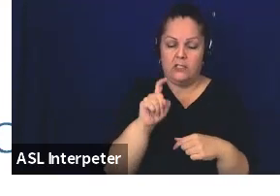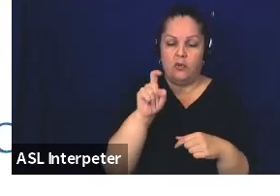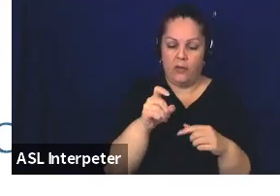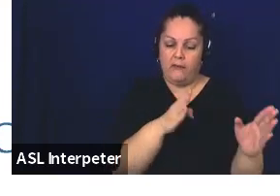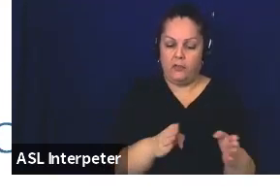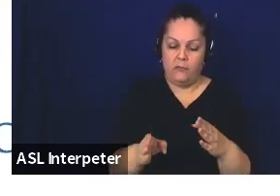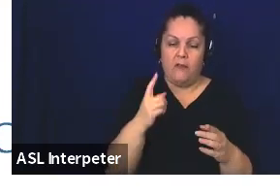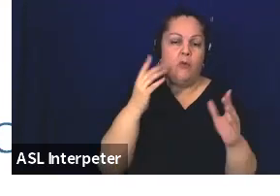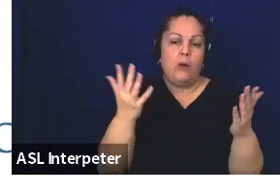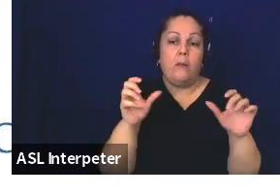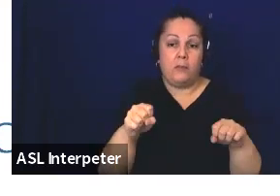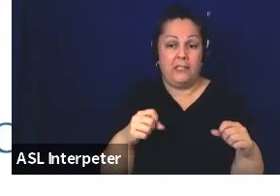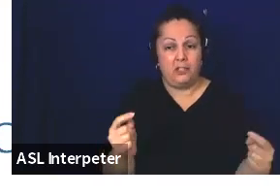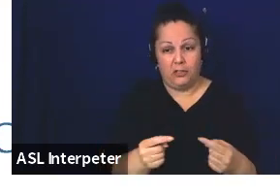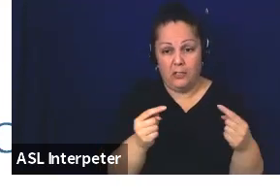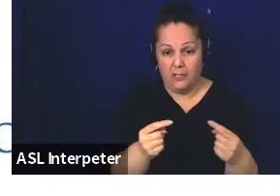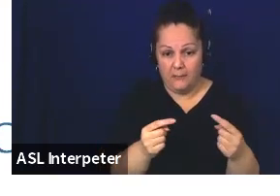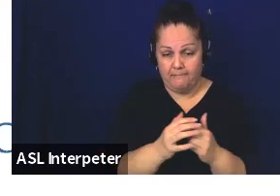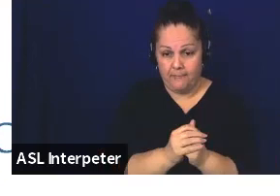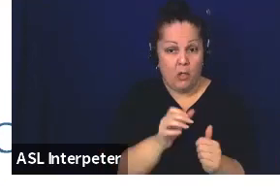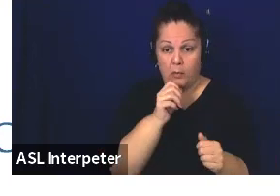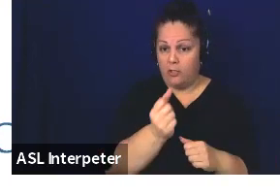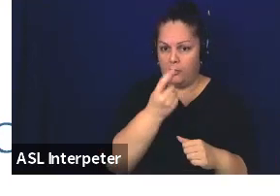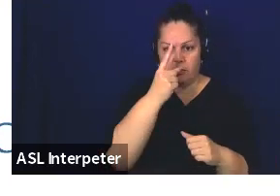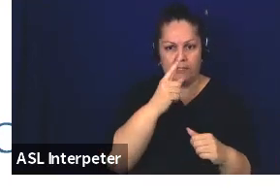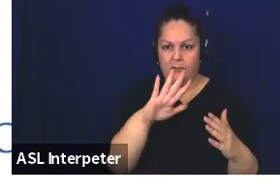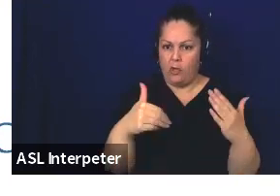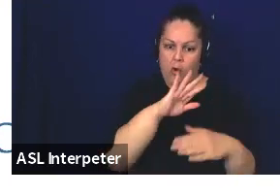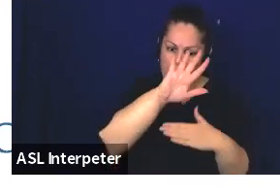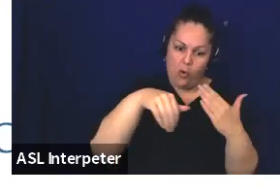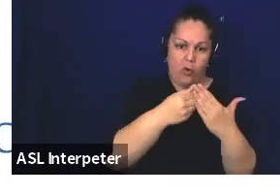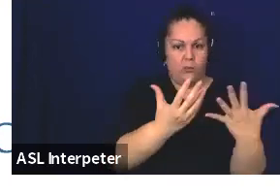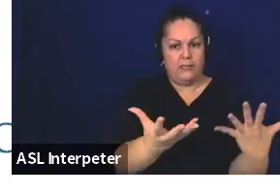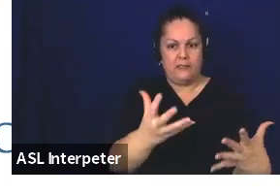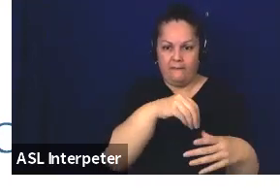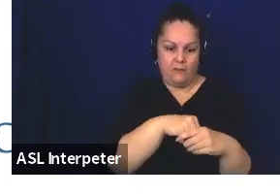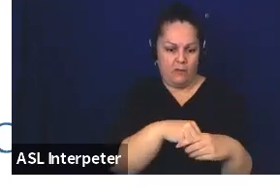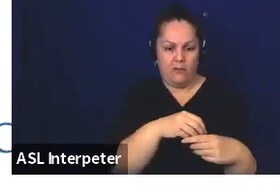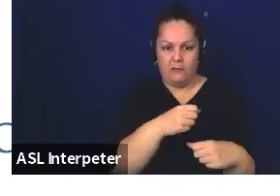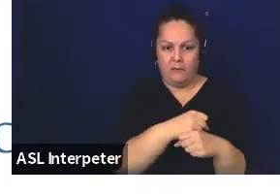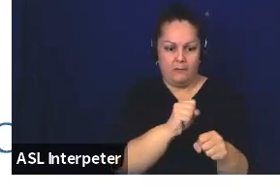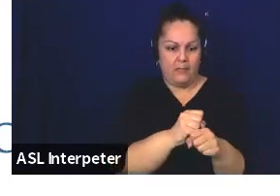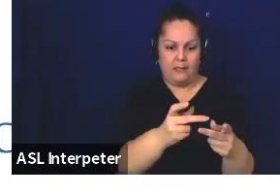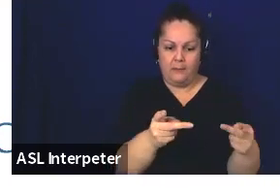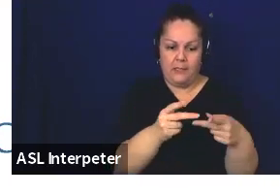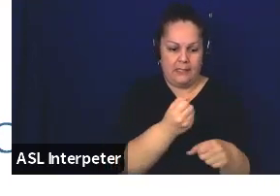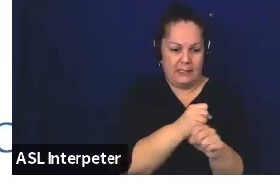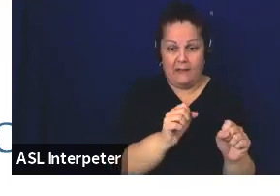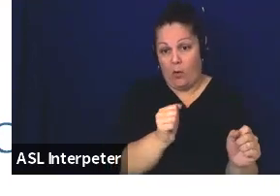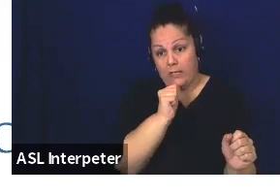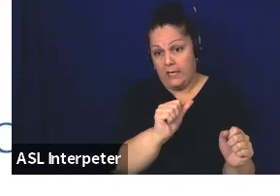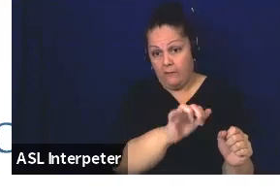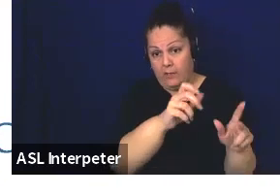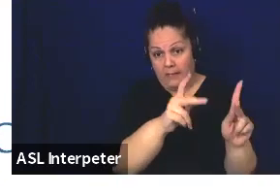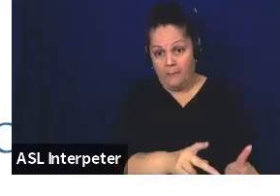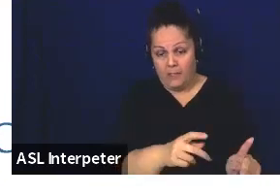for potential harm. We don't understand all of the nuances that go into what makes a place safe or not for an individual. So